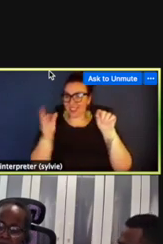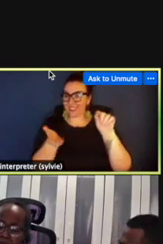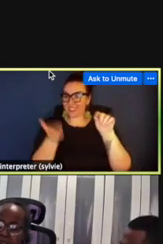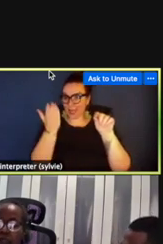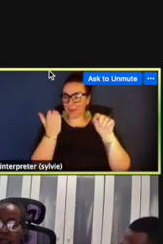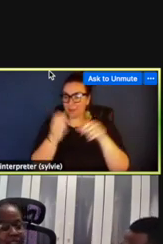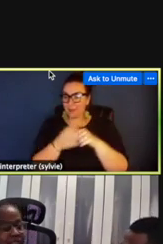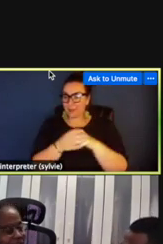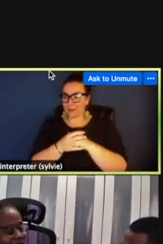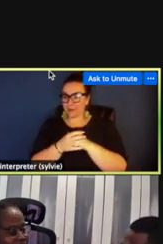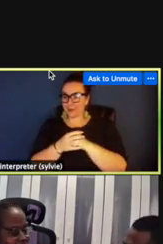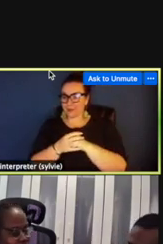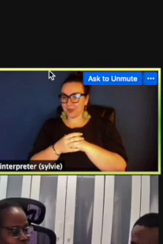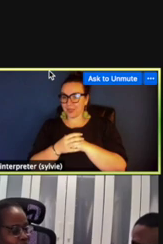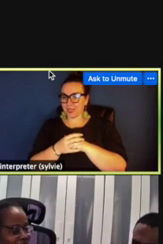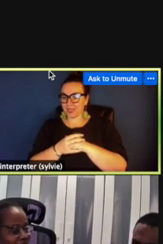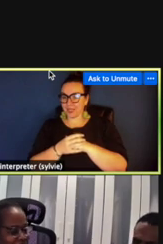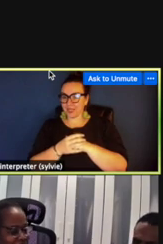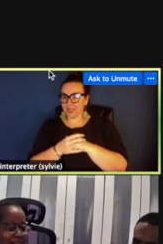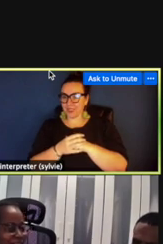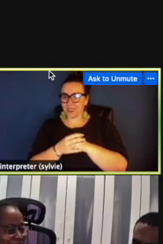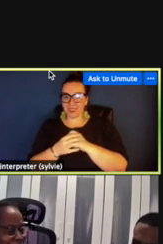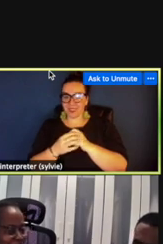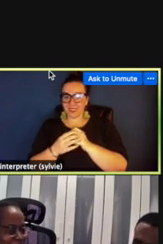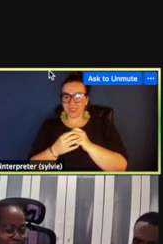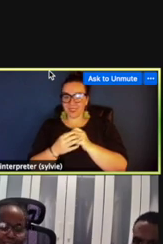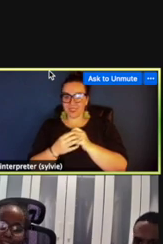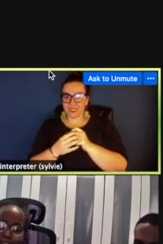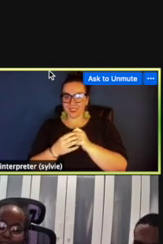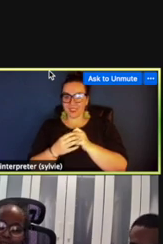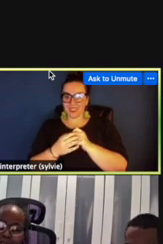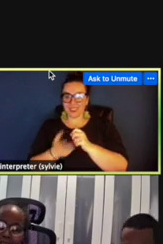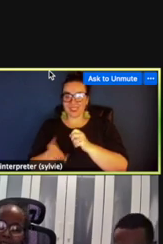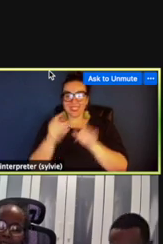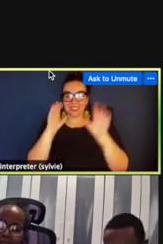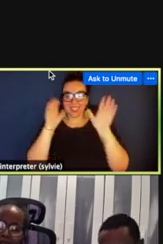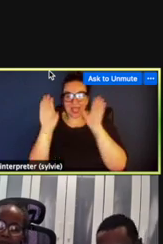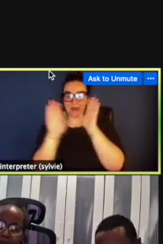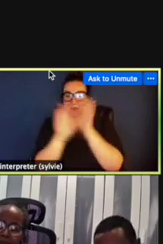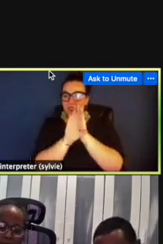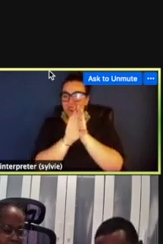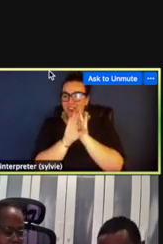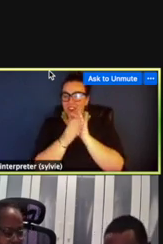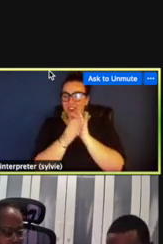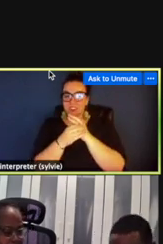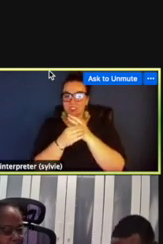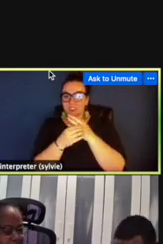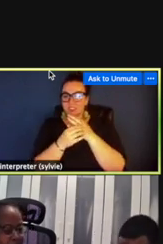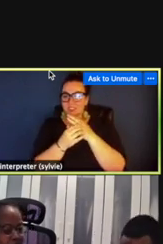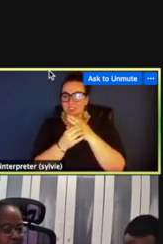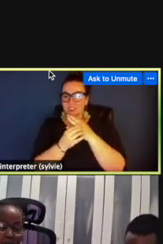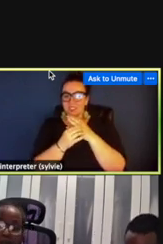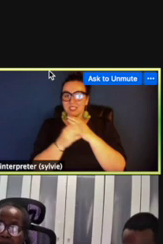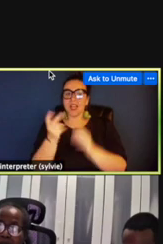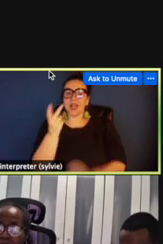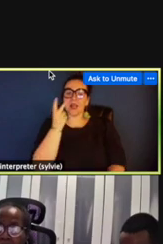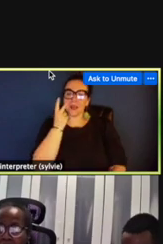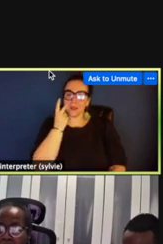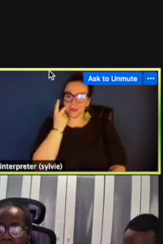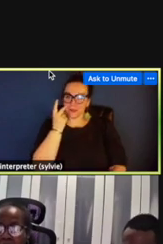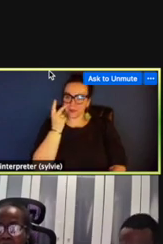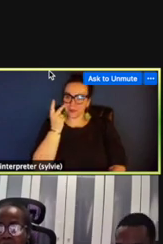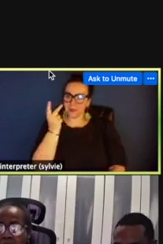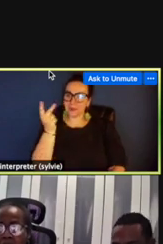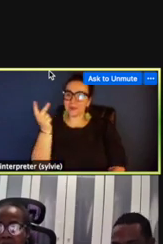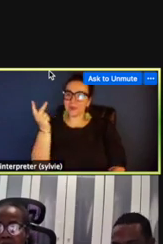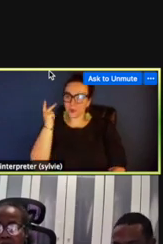picture. I know. No, you need to tell them. The top picture is the memorial